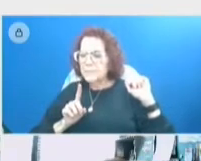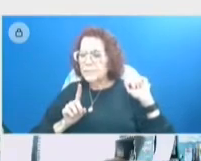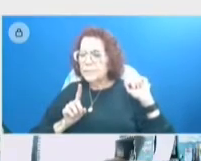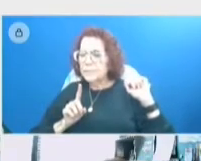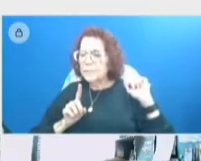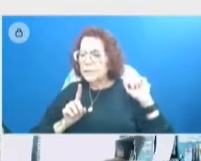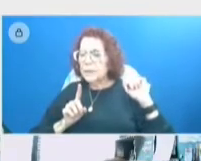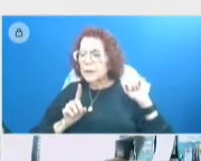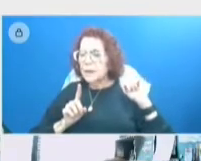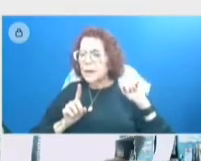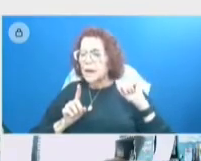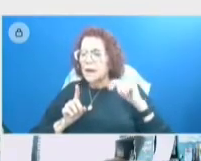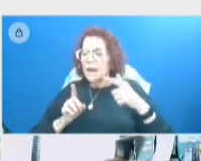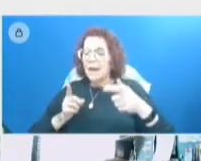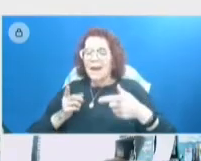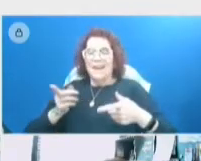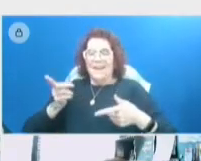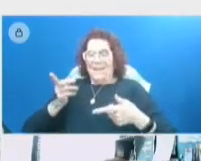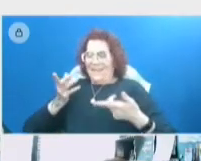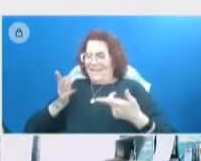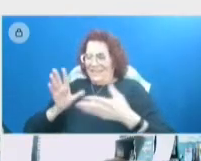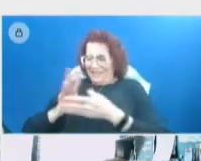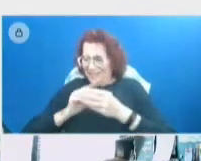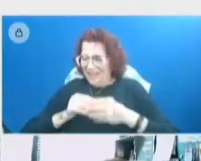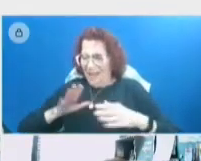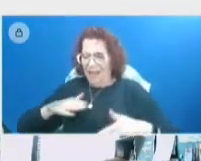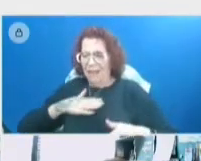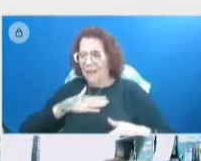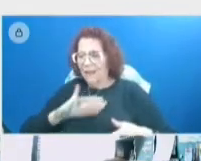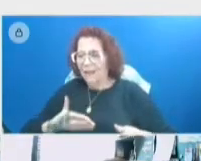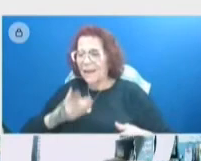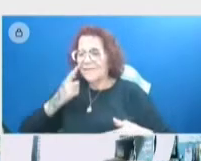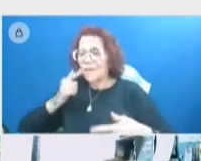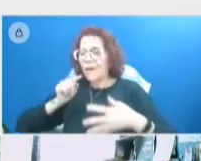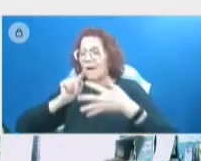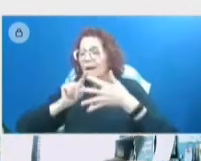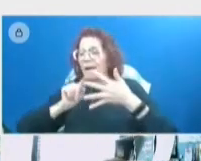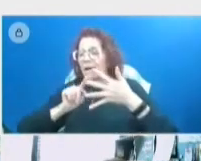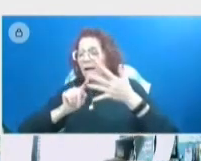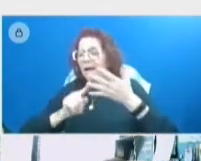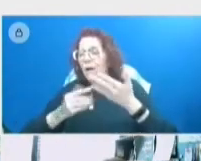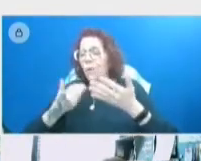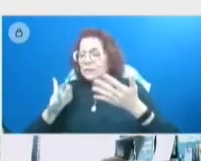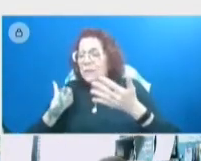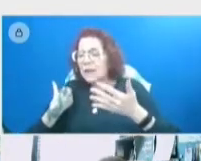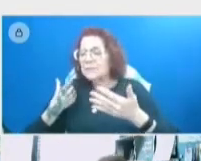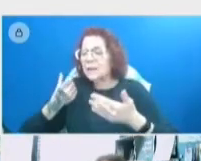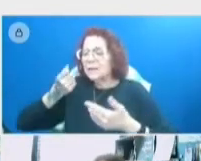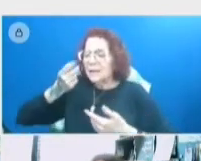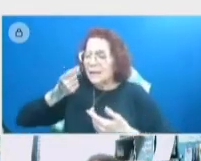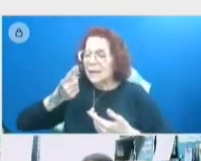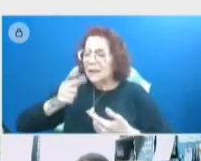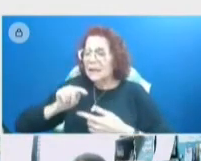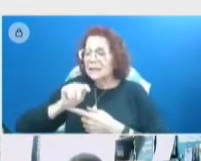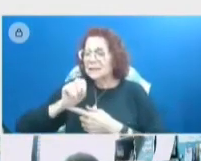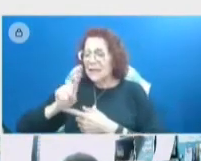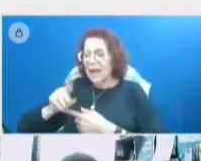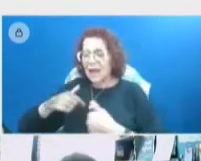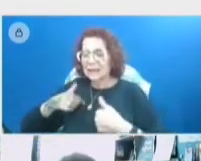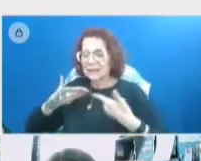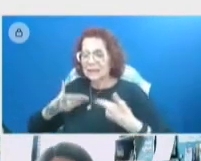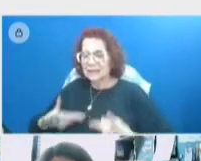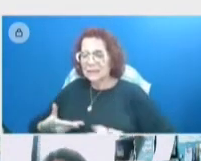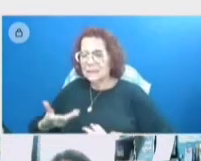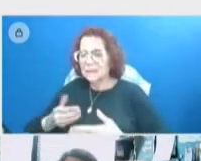things, they do, you know, Todd and I have we've had an